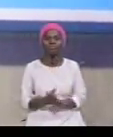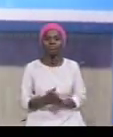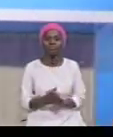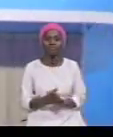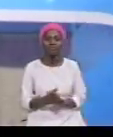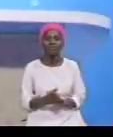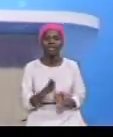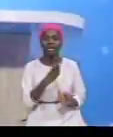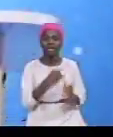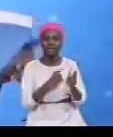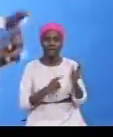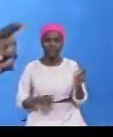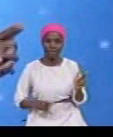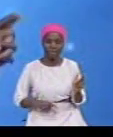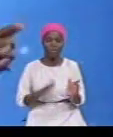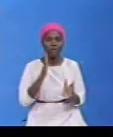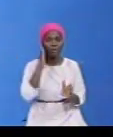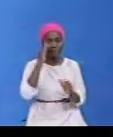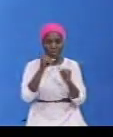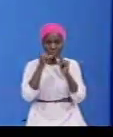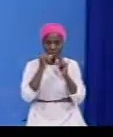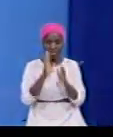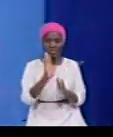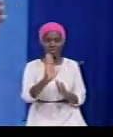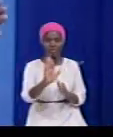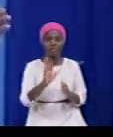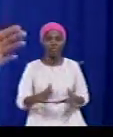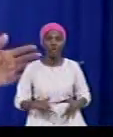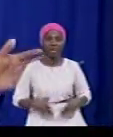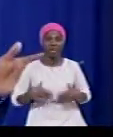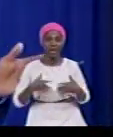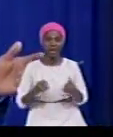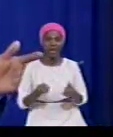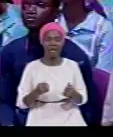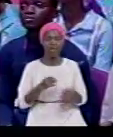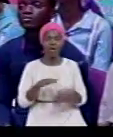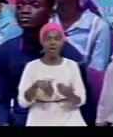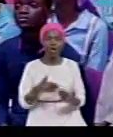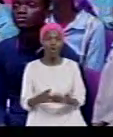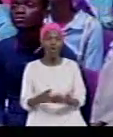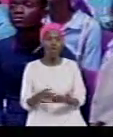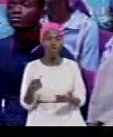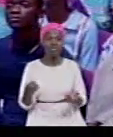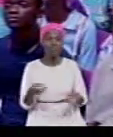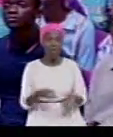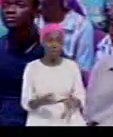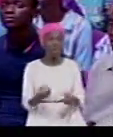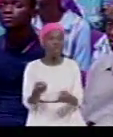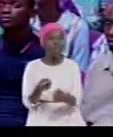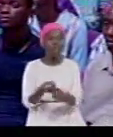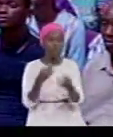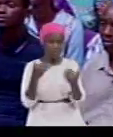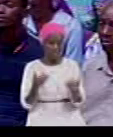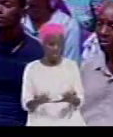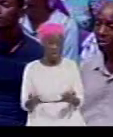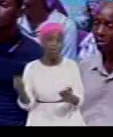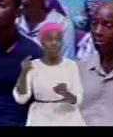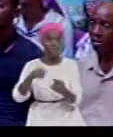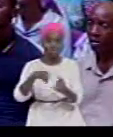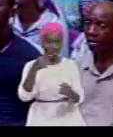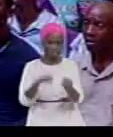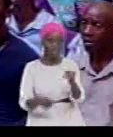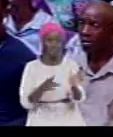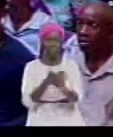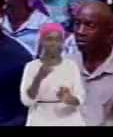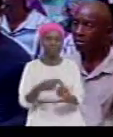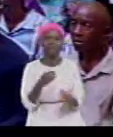And the Lord will bless your life all the way from now until the end in Jesus' name.